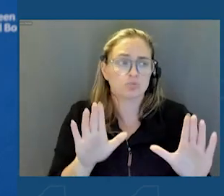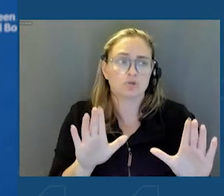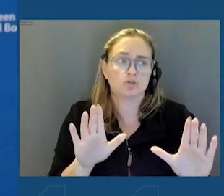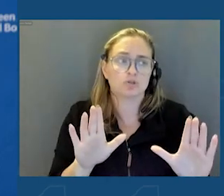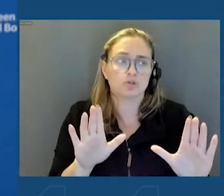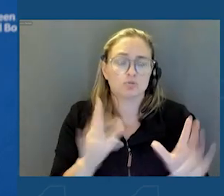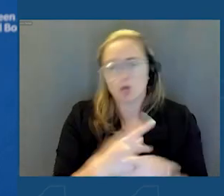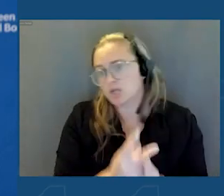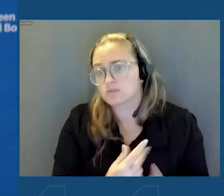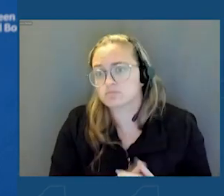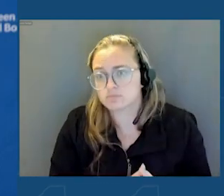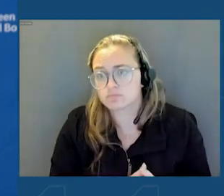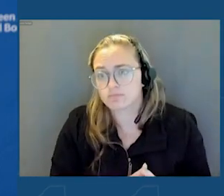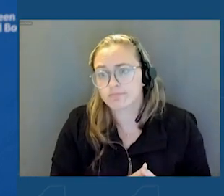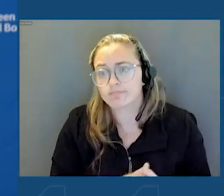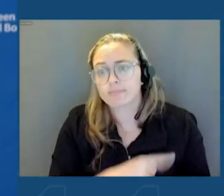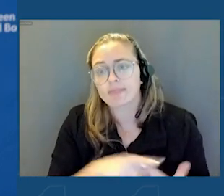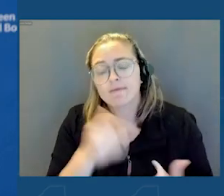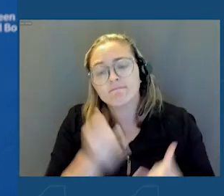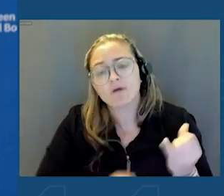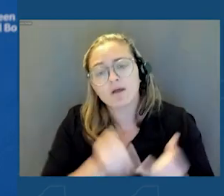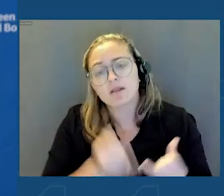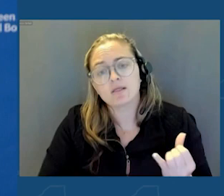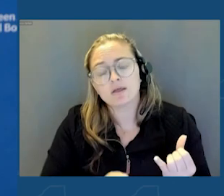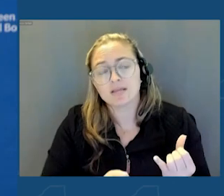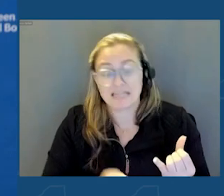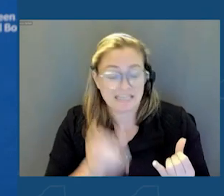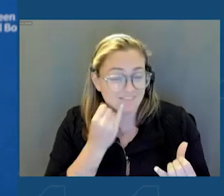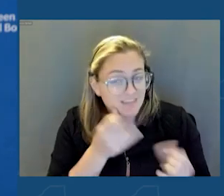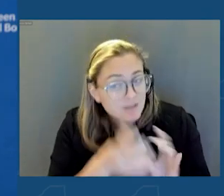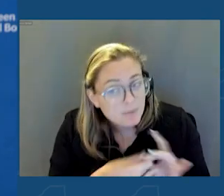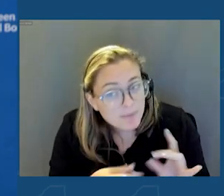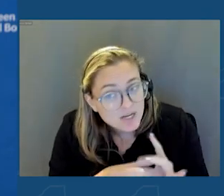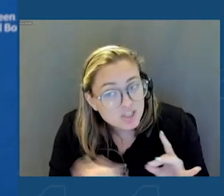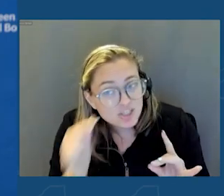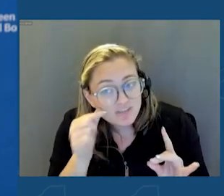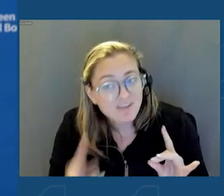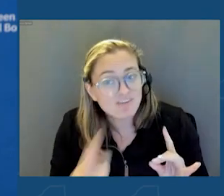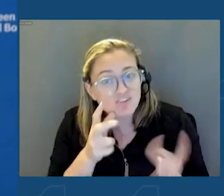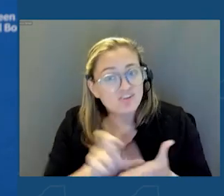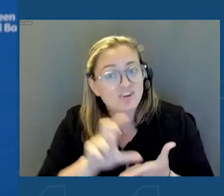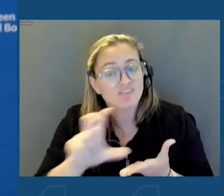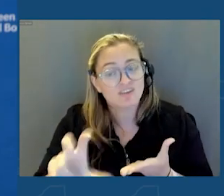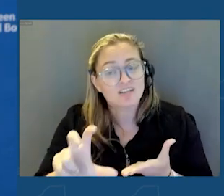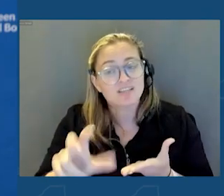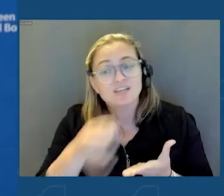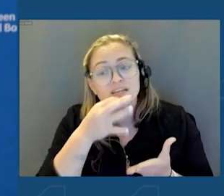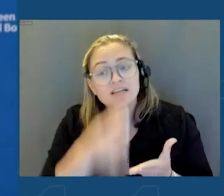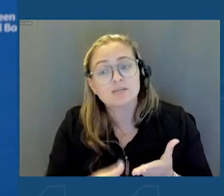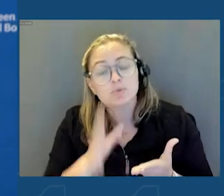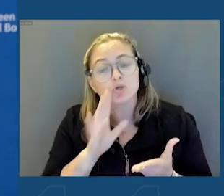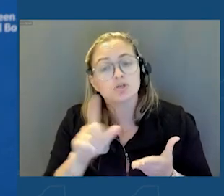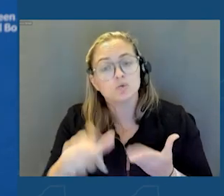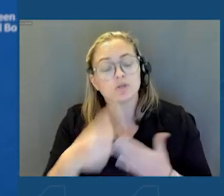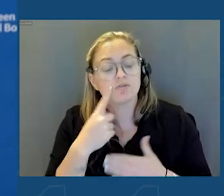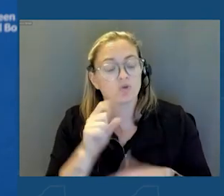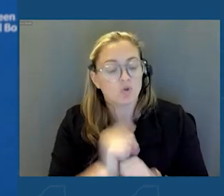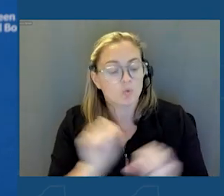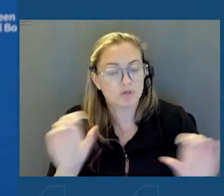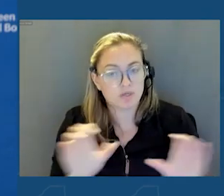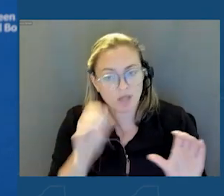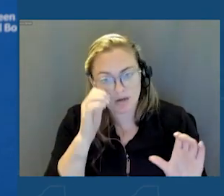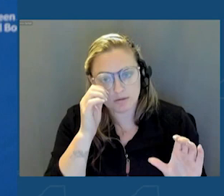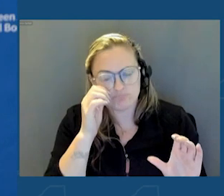product. And then finally, I would be remiss if I didn't say, this governor is investing in the experts that it takes to get this work done. These things don't